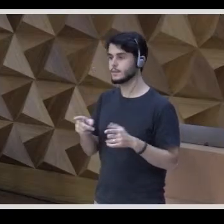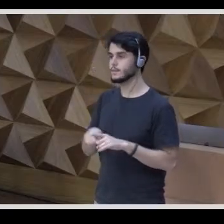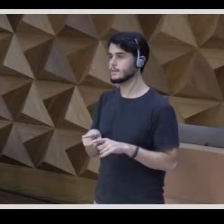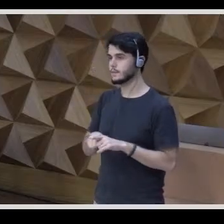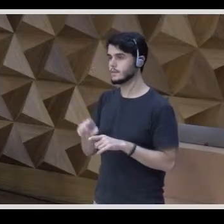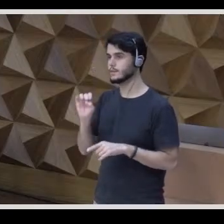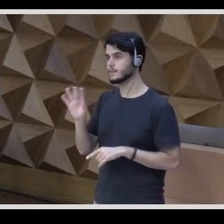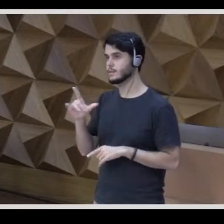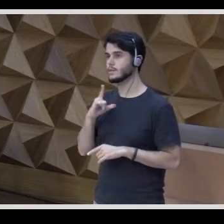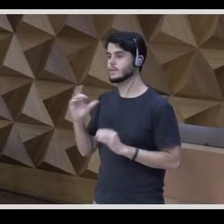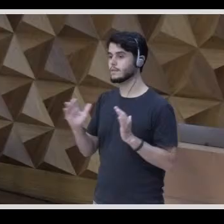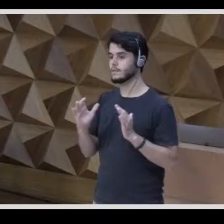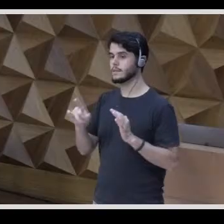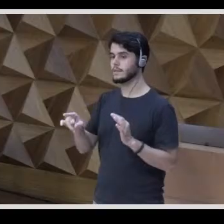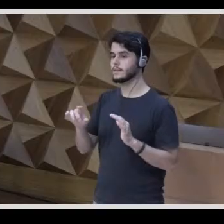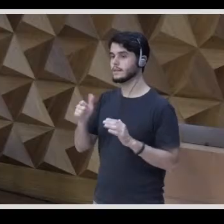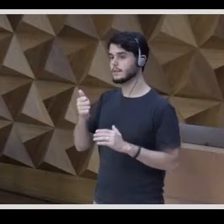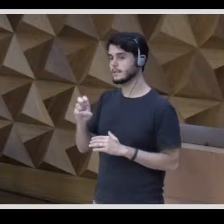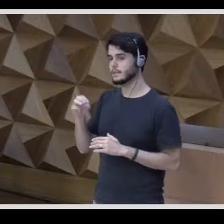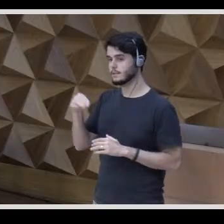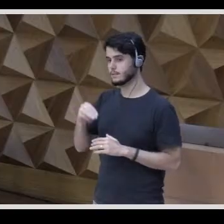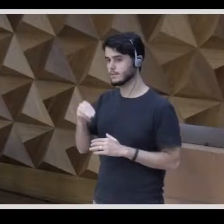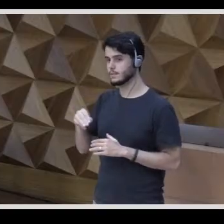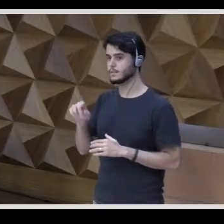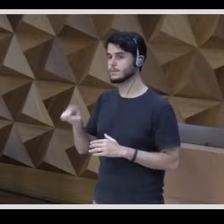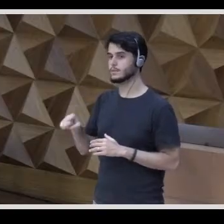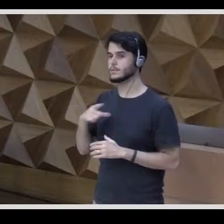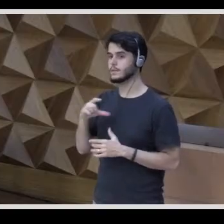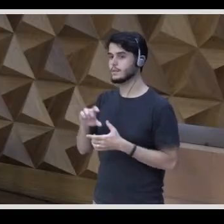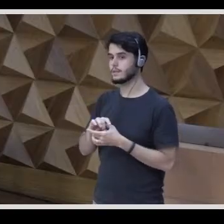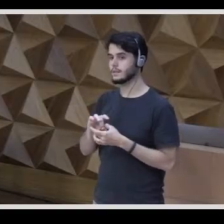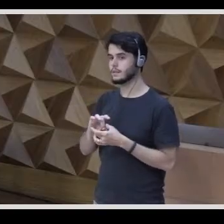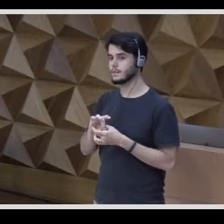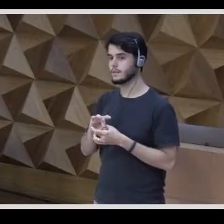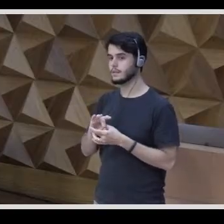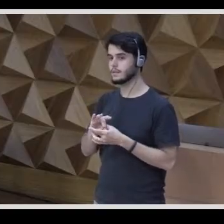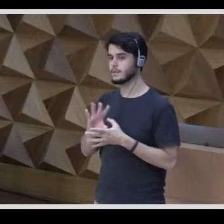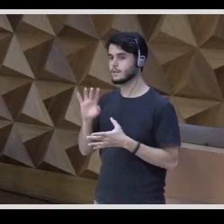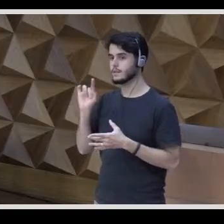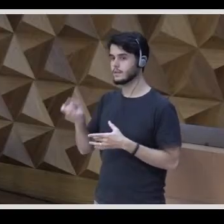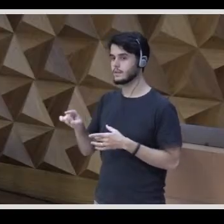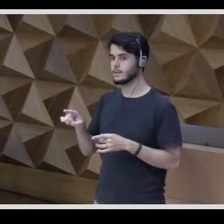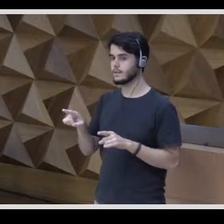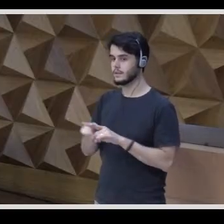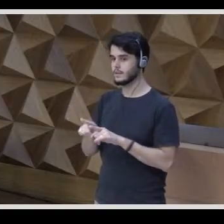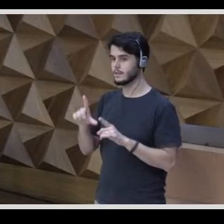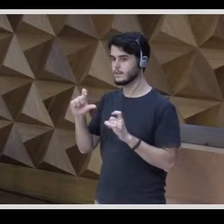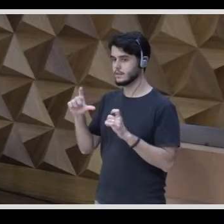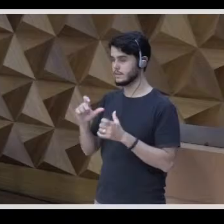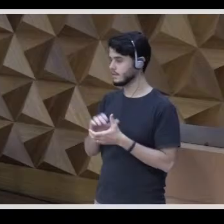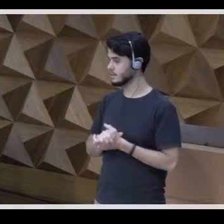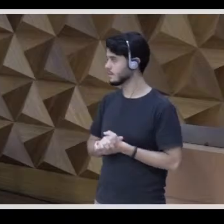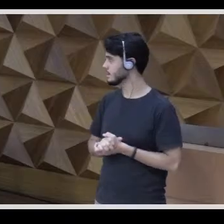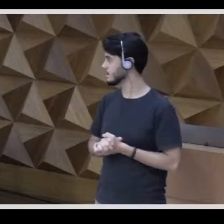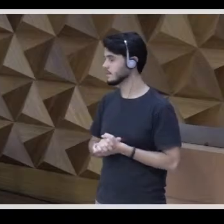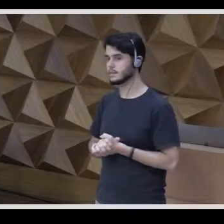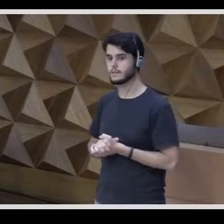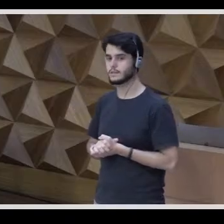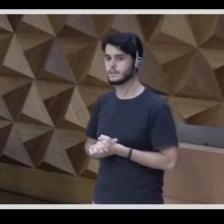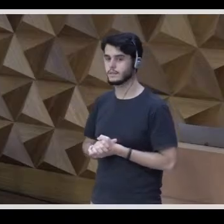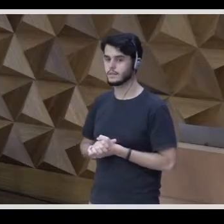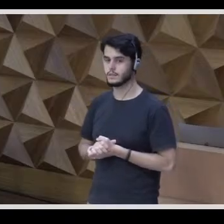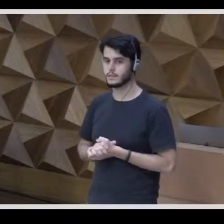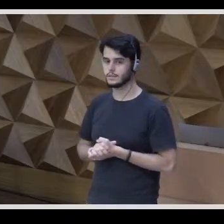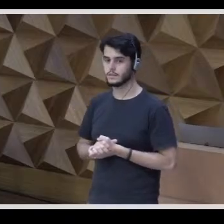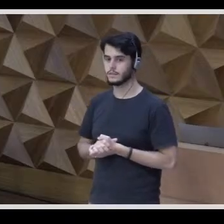session. So feel free to leave, and the Brazilian people do not leave, please. Yes, and we're taking a picture